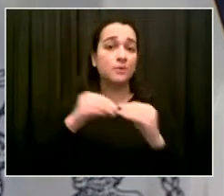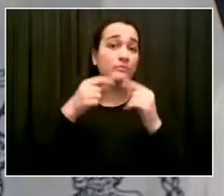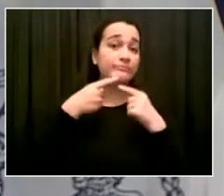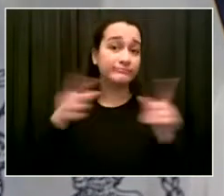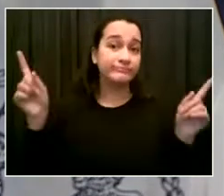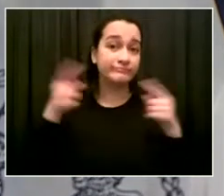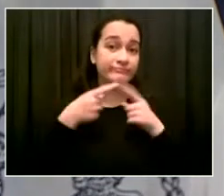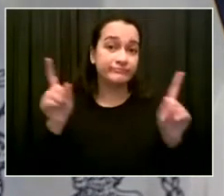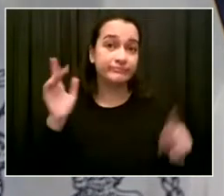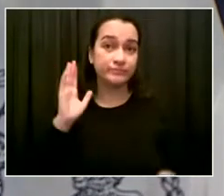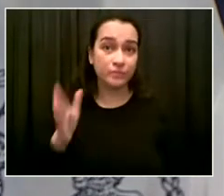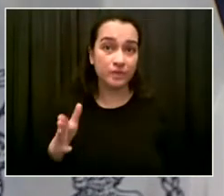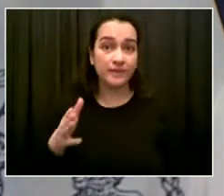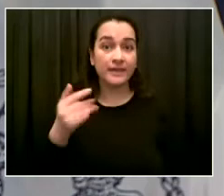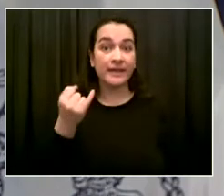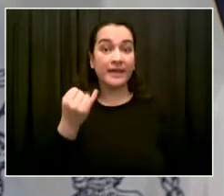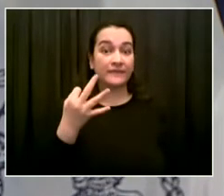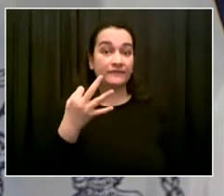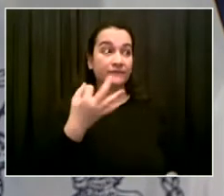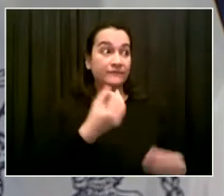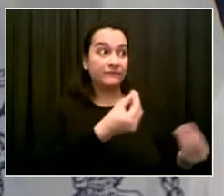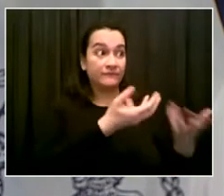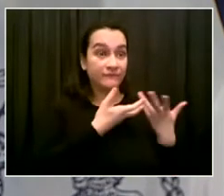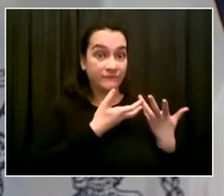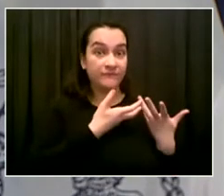Next is Nolan from the Post.